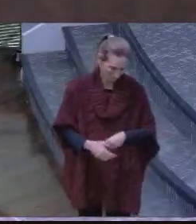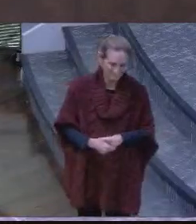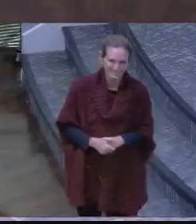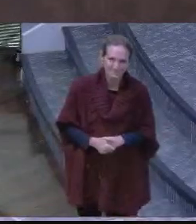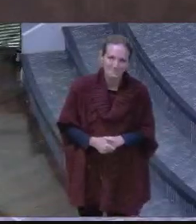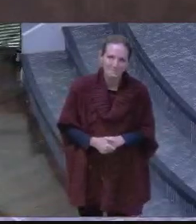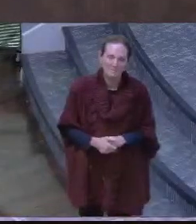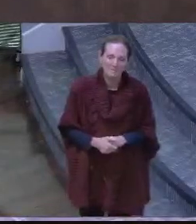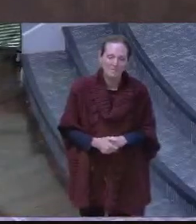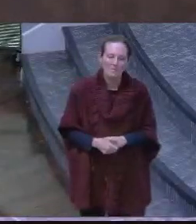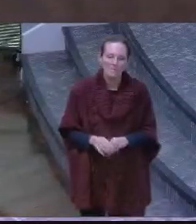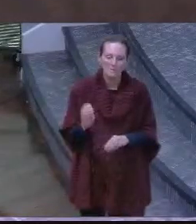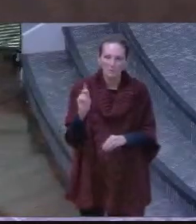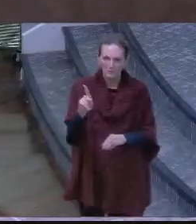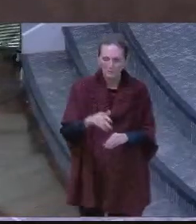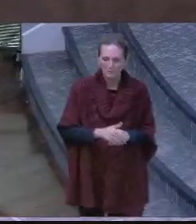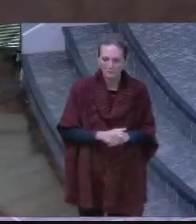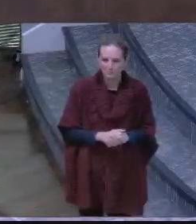all right.